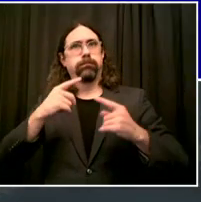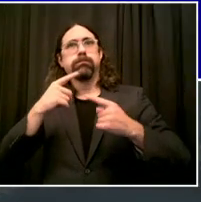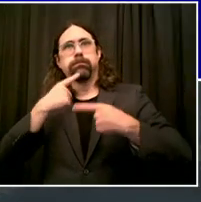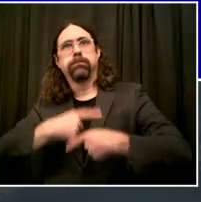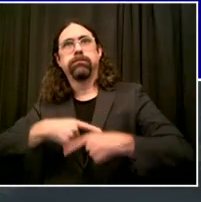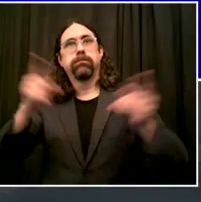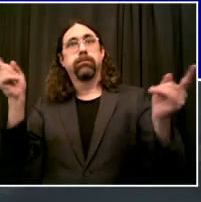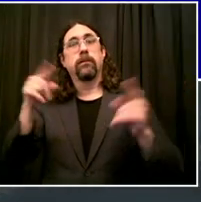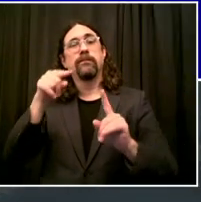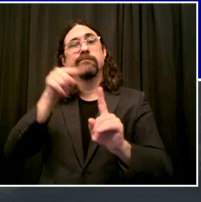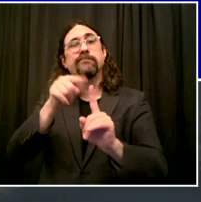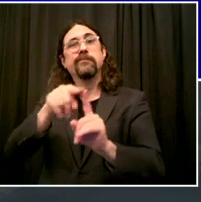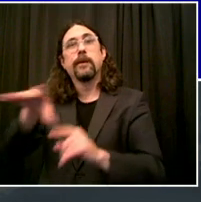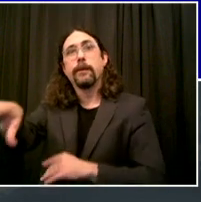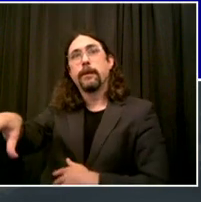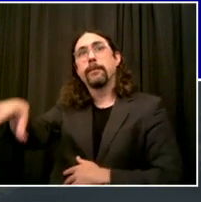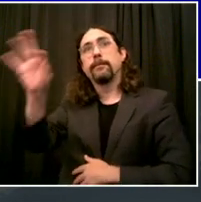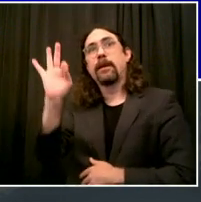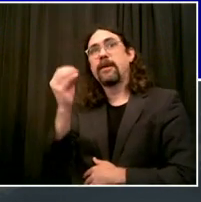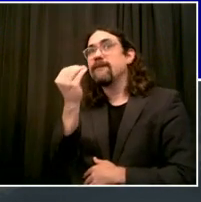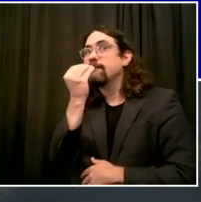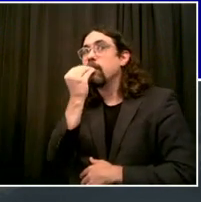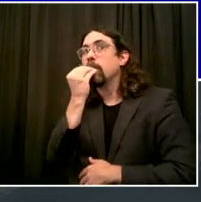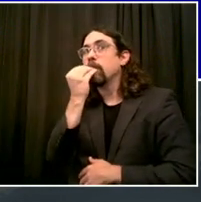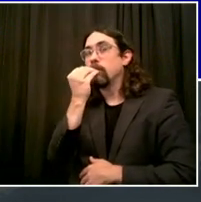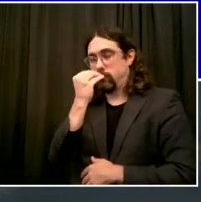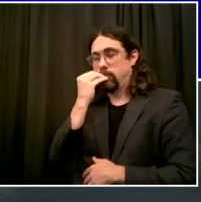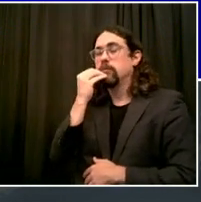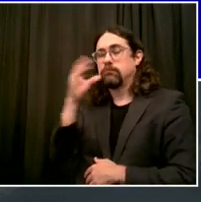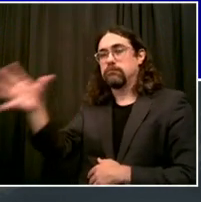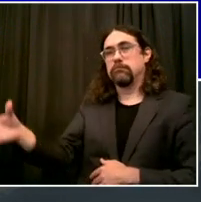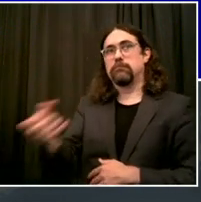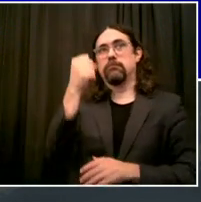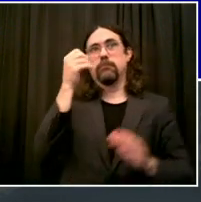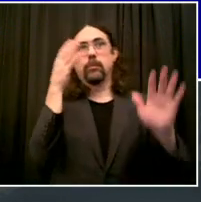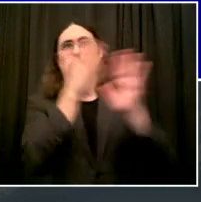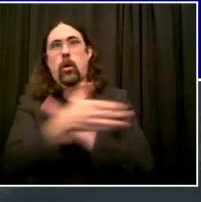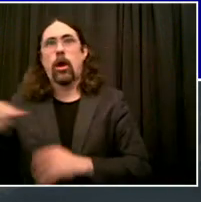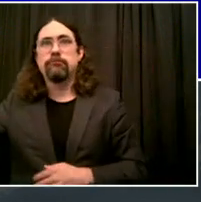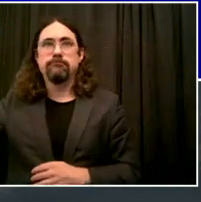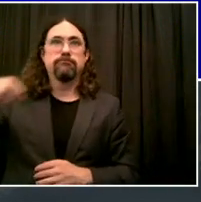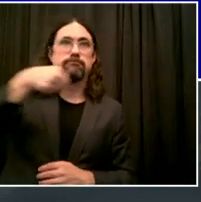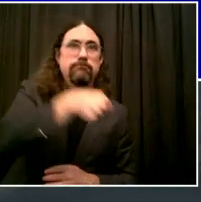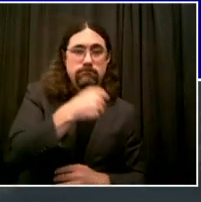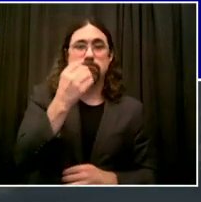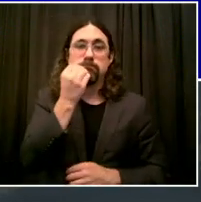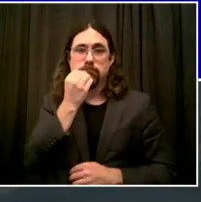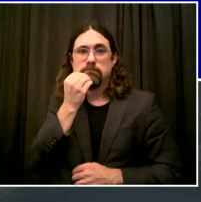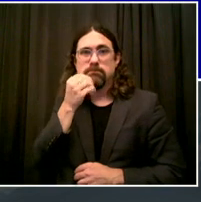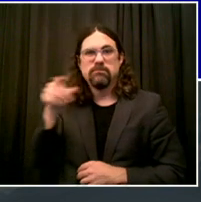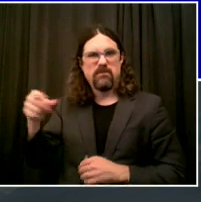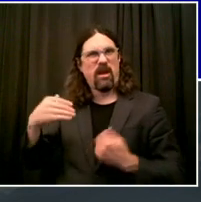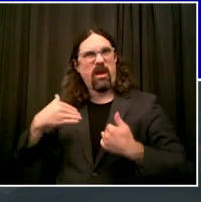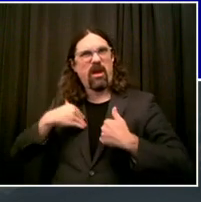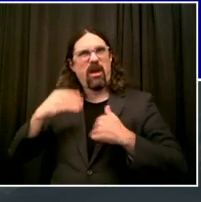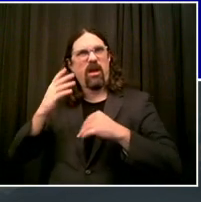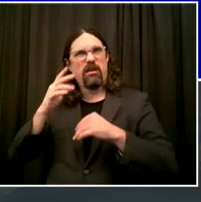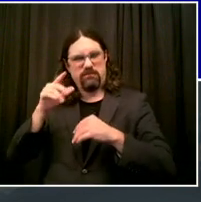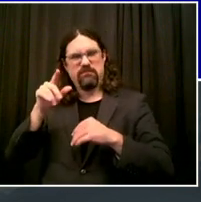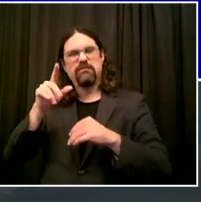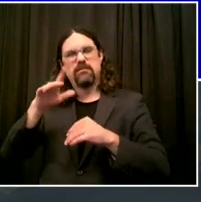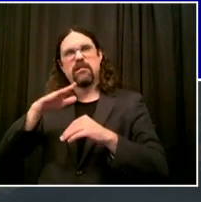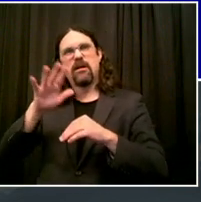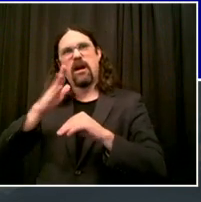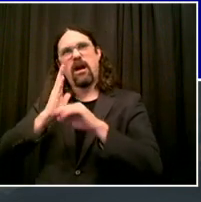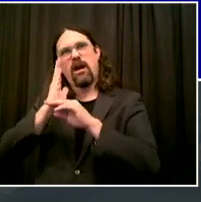both schools, and also there will be some in parks, recreational facilities through the entire summer. I